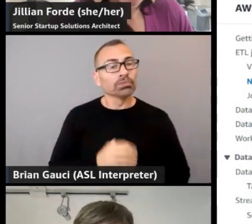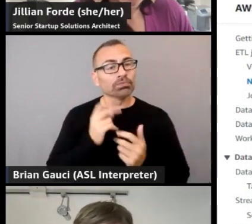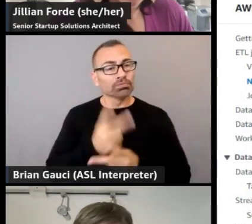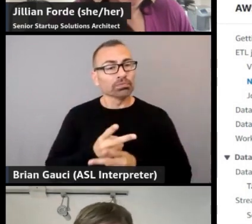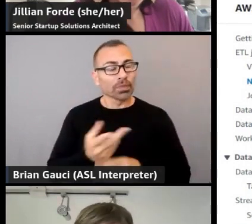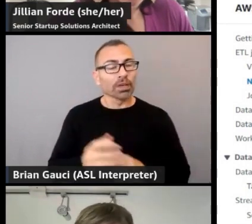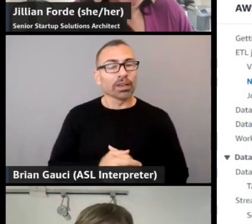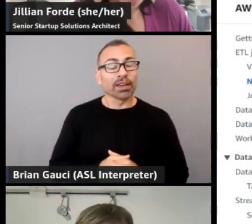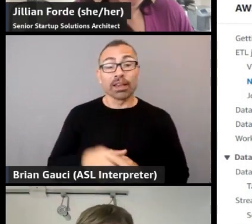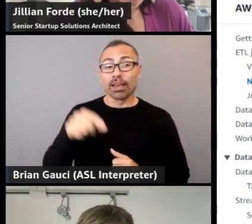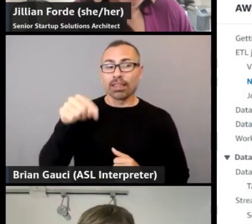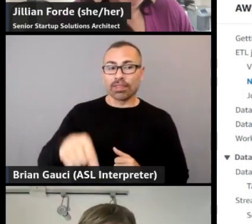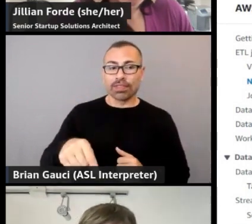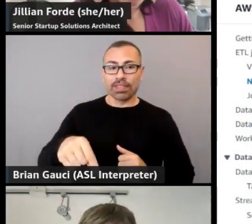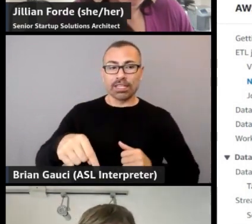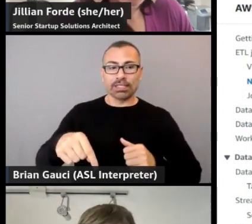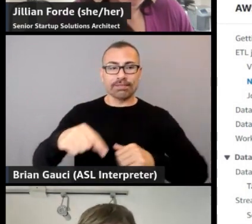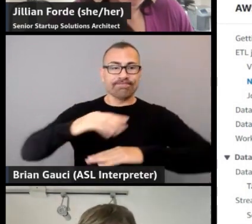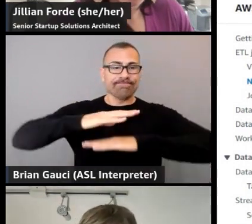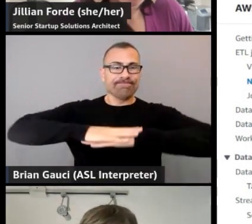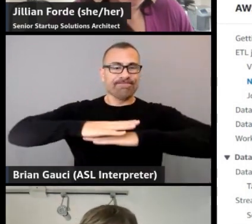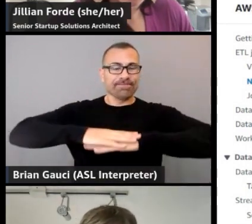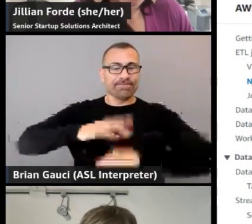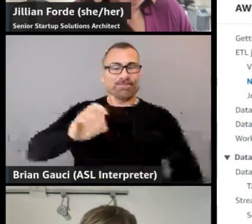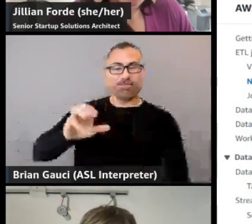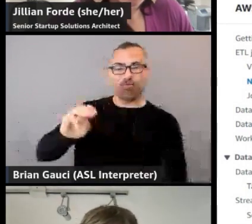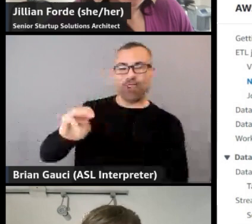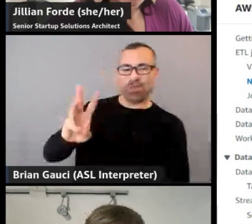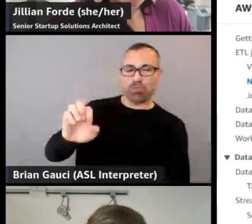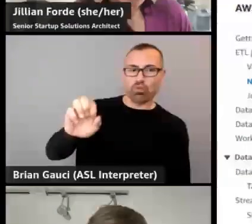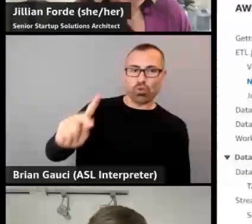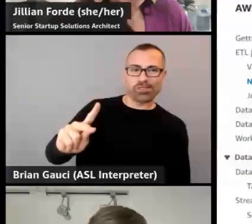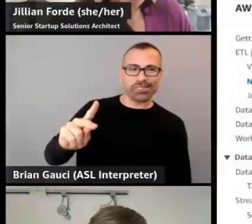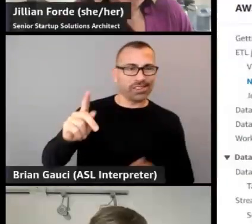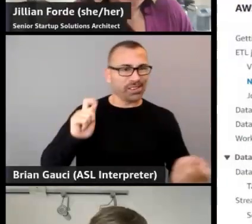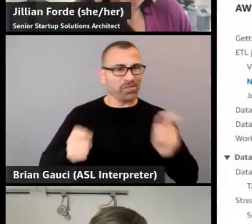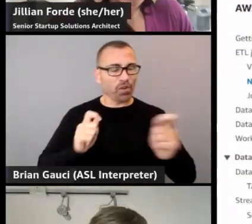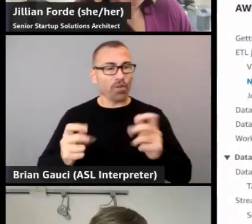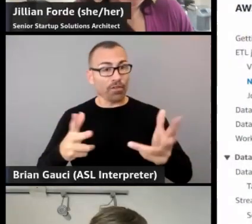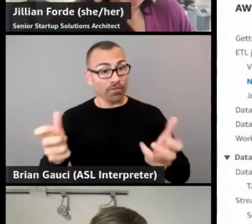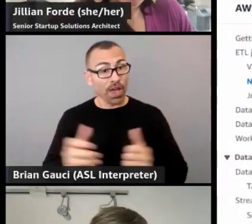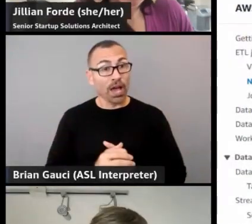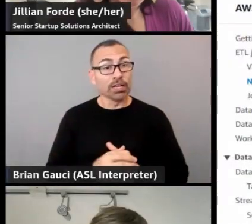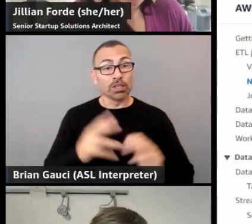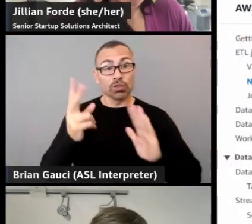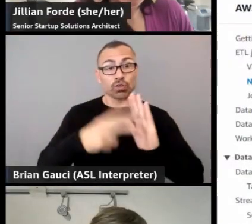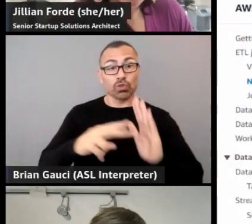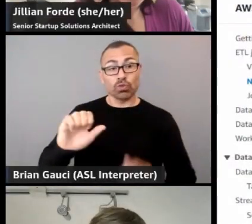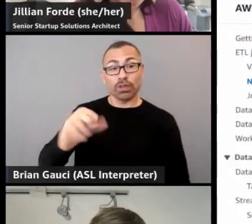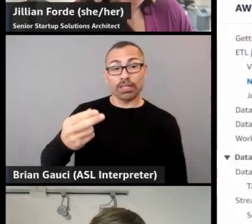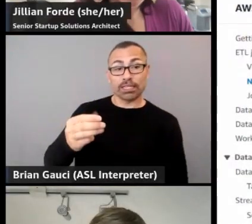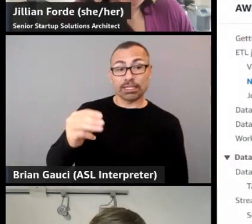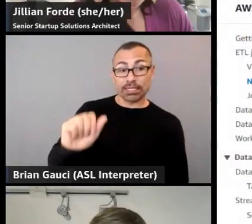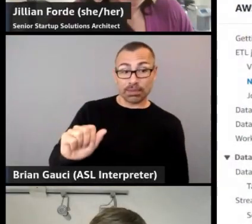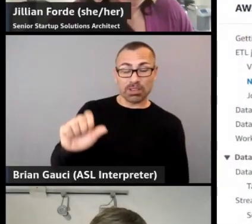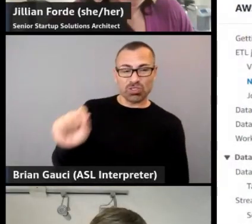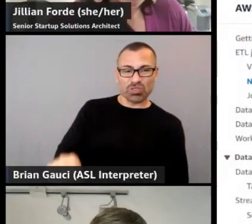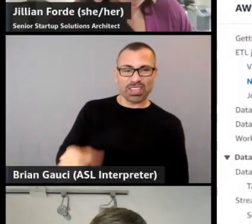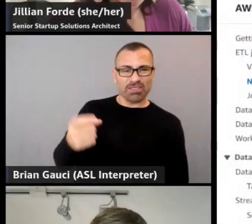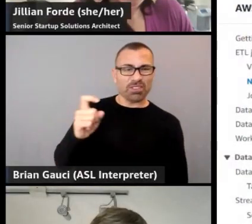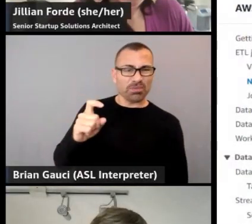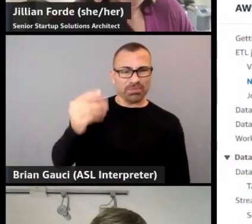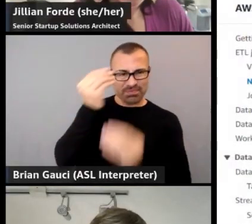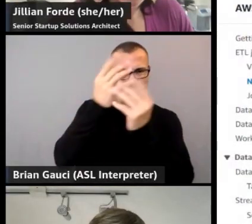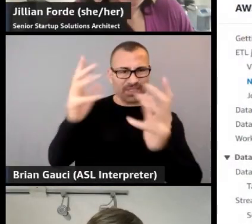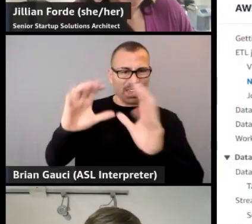evolving framework. So, reading a schema, you can actually read it from dataset and just generate the schema